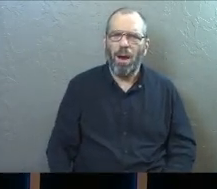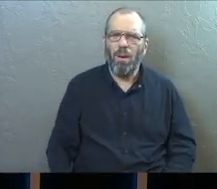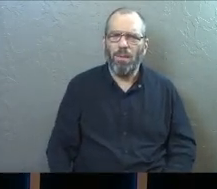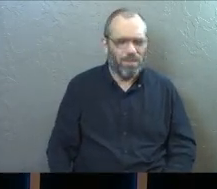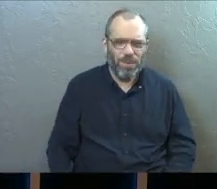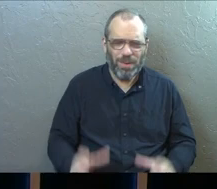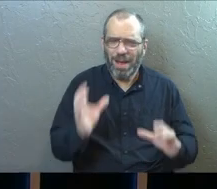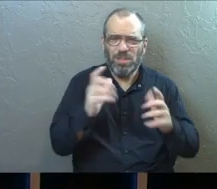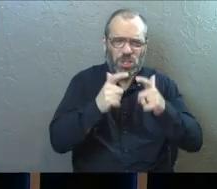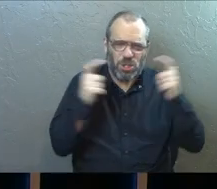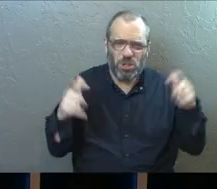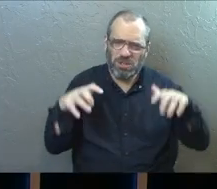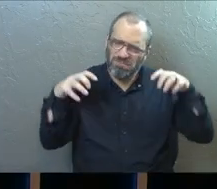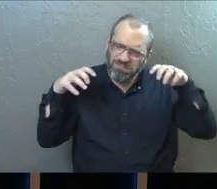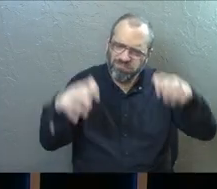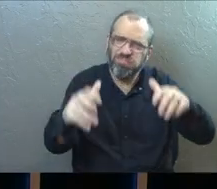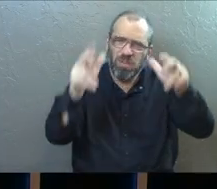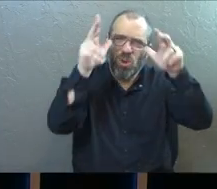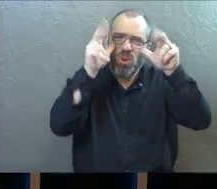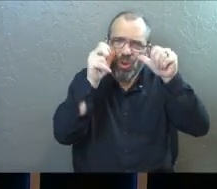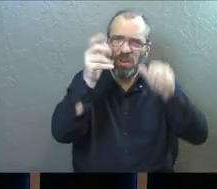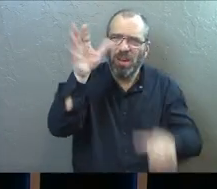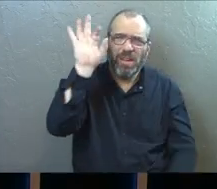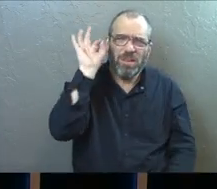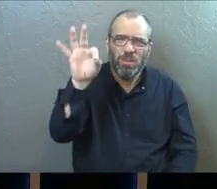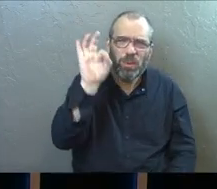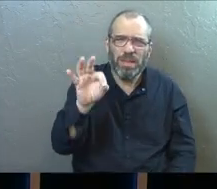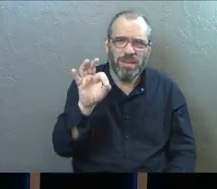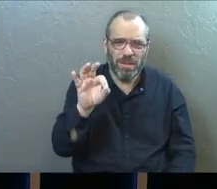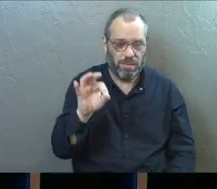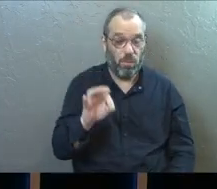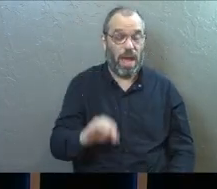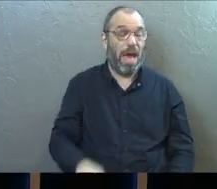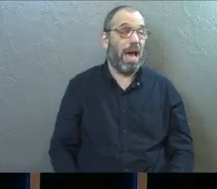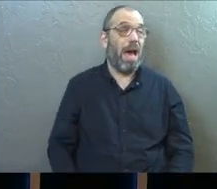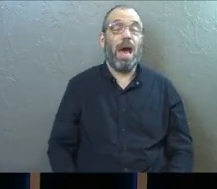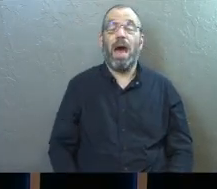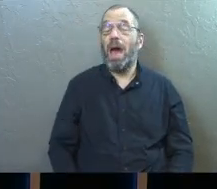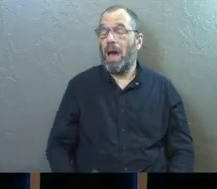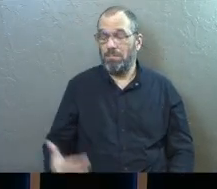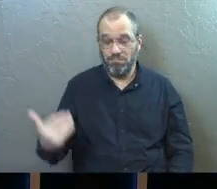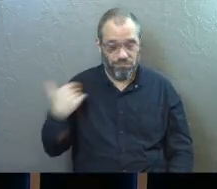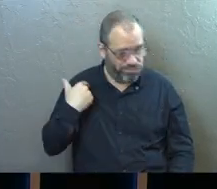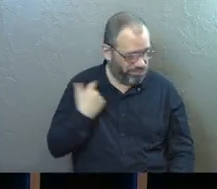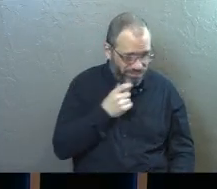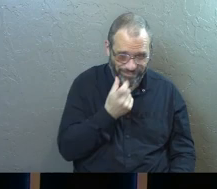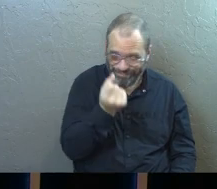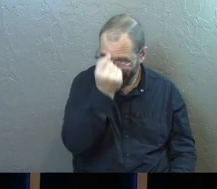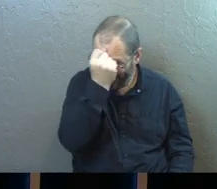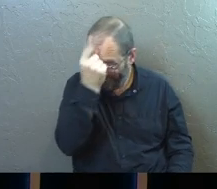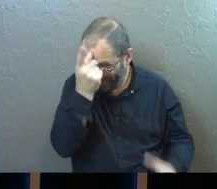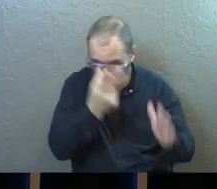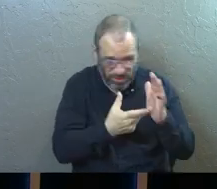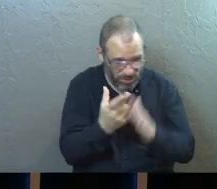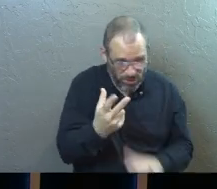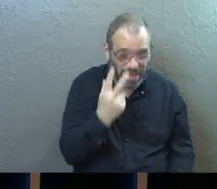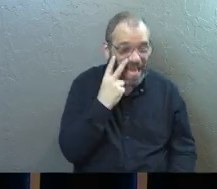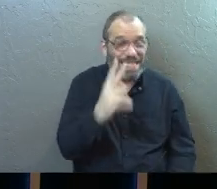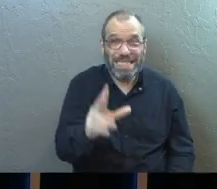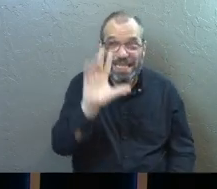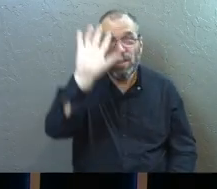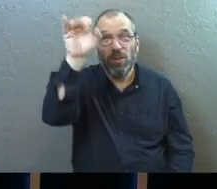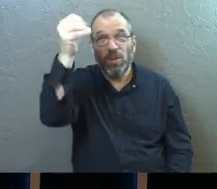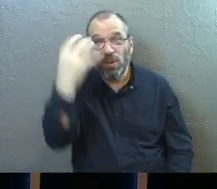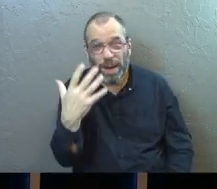God. Thousands of people heard this and like, oh yeah, I feel the weight. I understand the truth. I see the